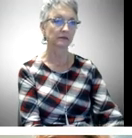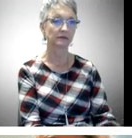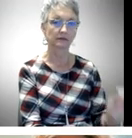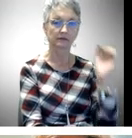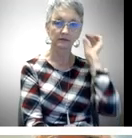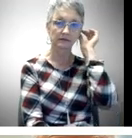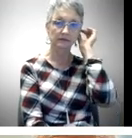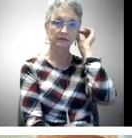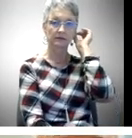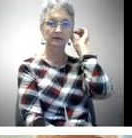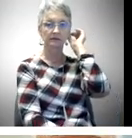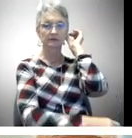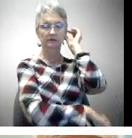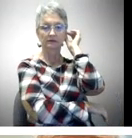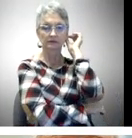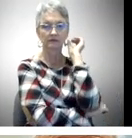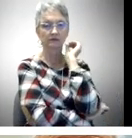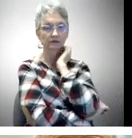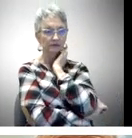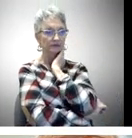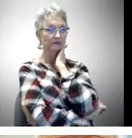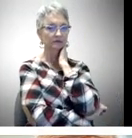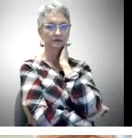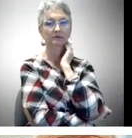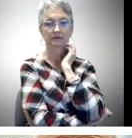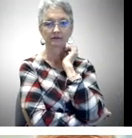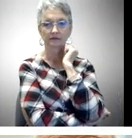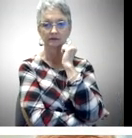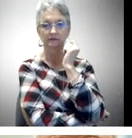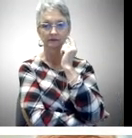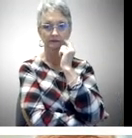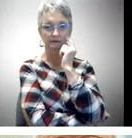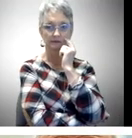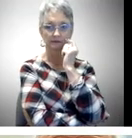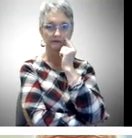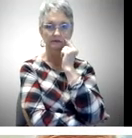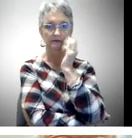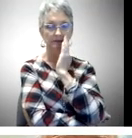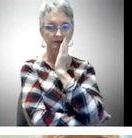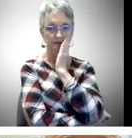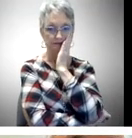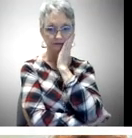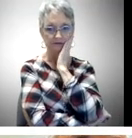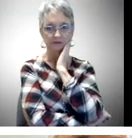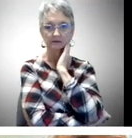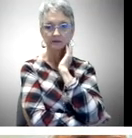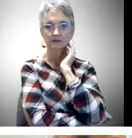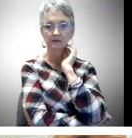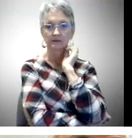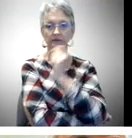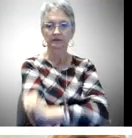Next slide. Now I'd like to talk about Justice for Jenny. And if you're interested in learning more about